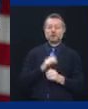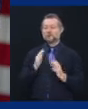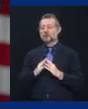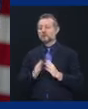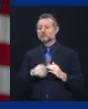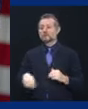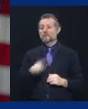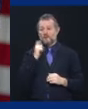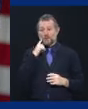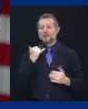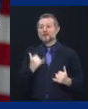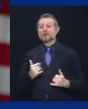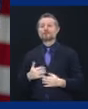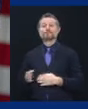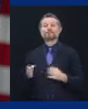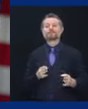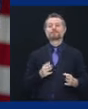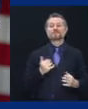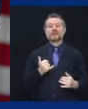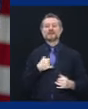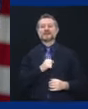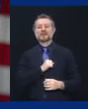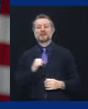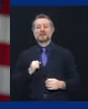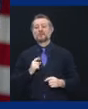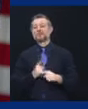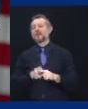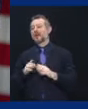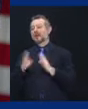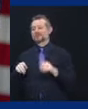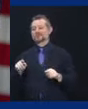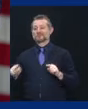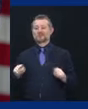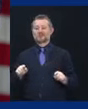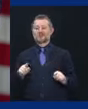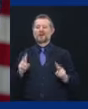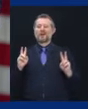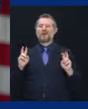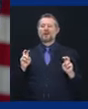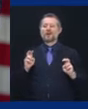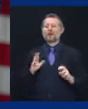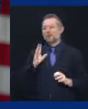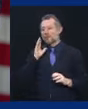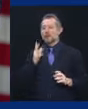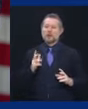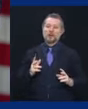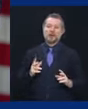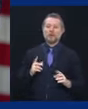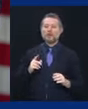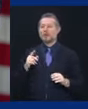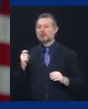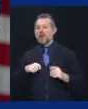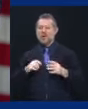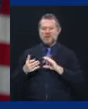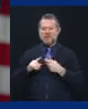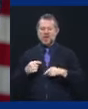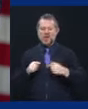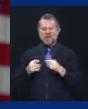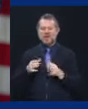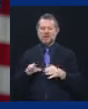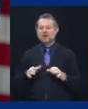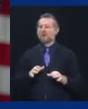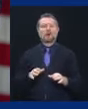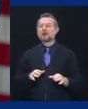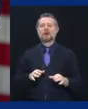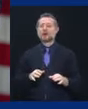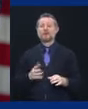go to the House, and they will carve up that 350, right? They'll divide. What does New York get?